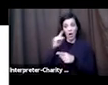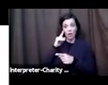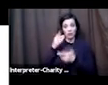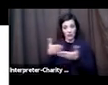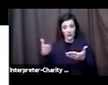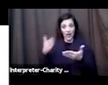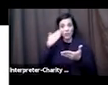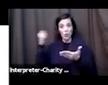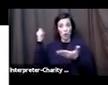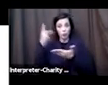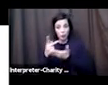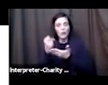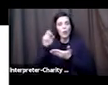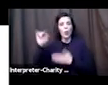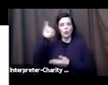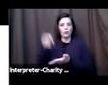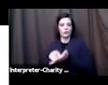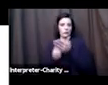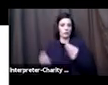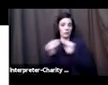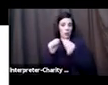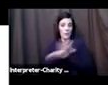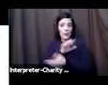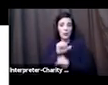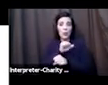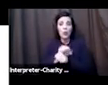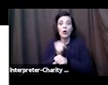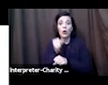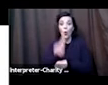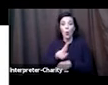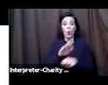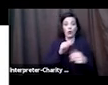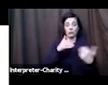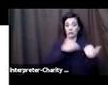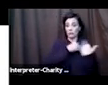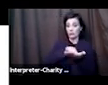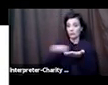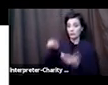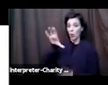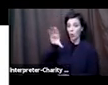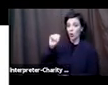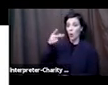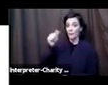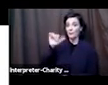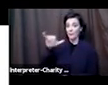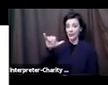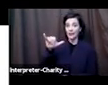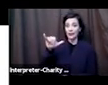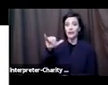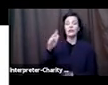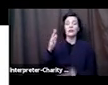be additional paperwork that's needed, or if there's any copays that might be needed for the device. Sometimes though,